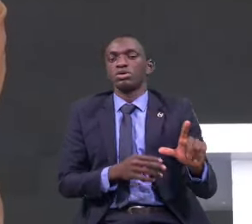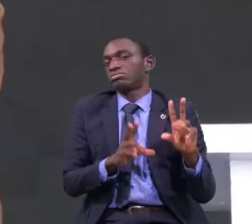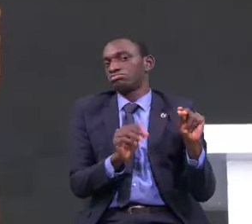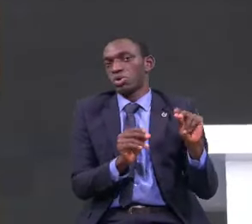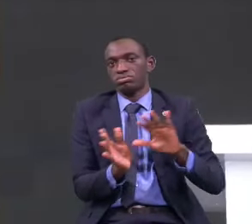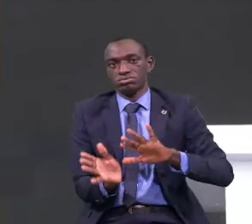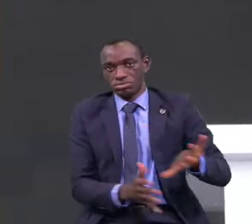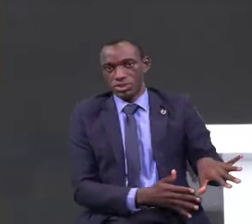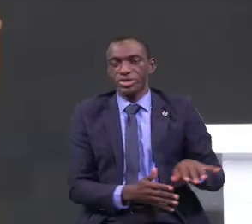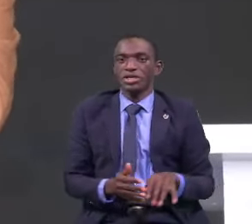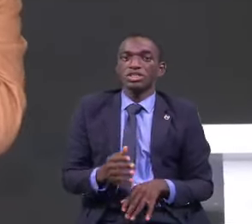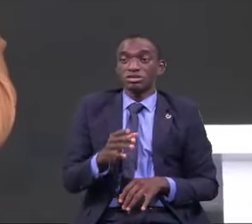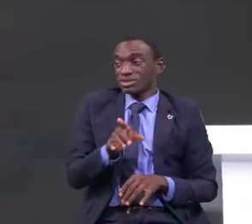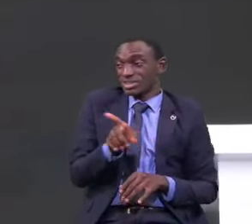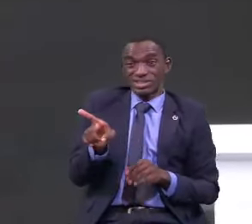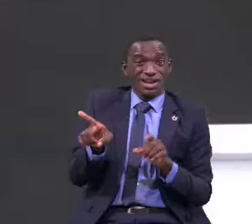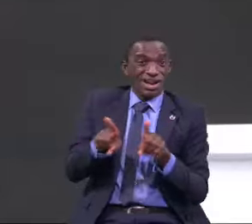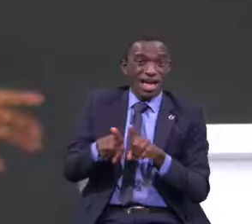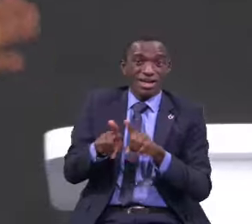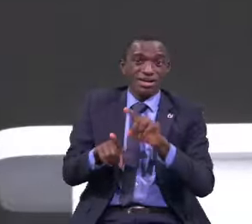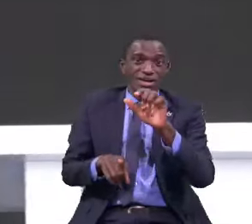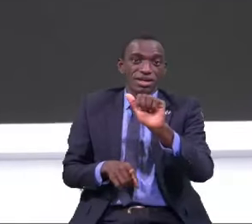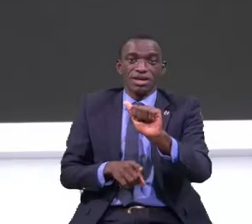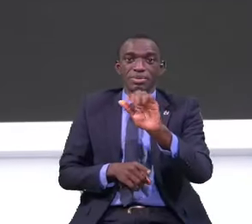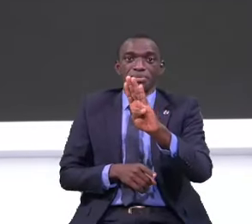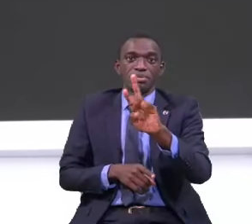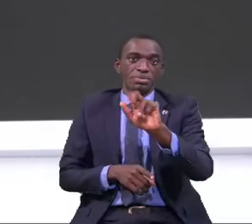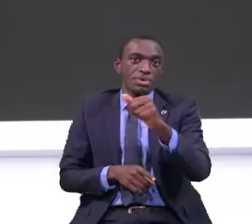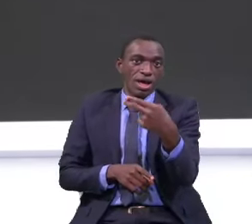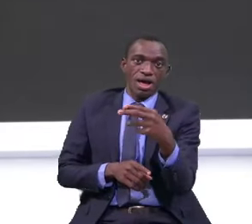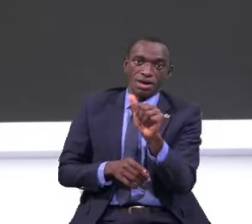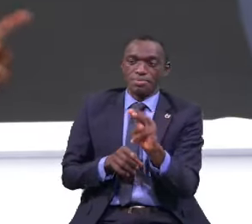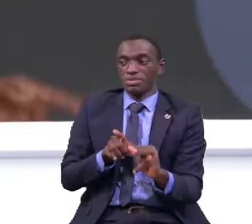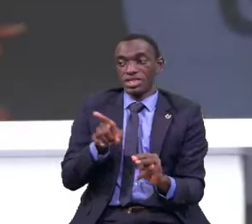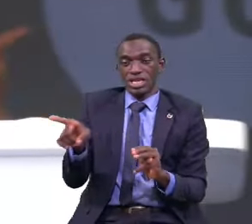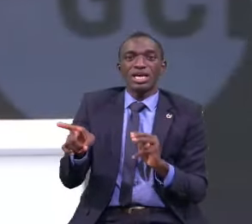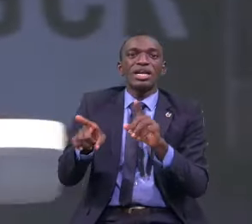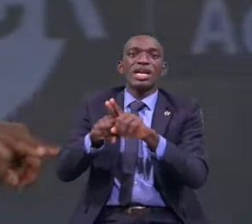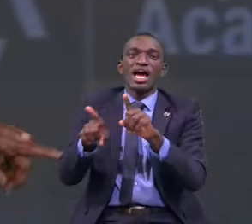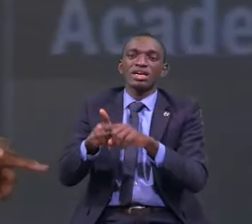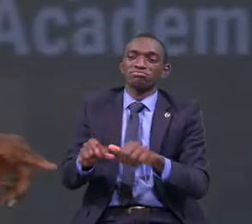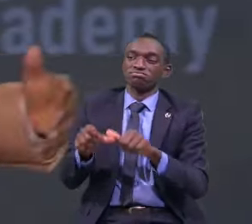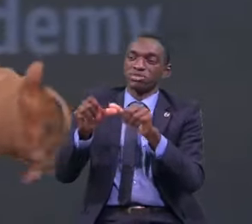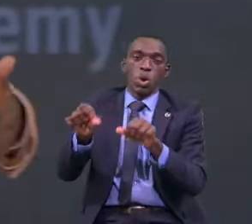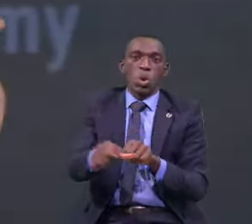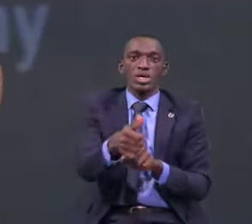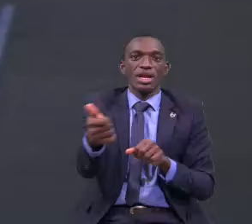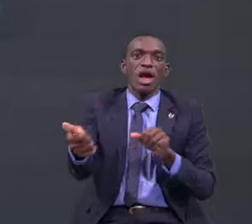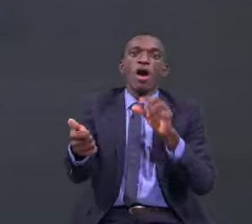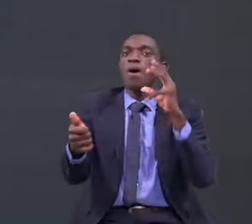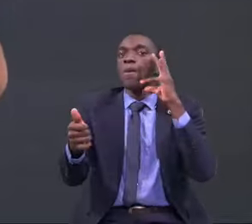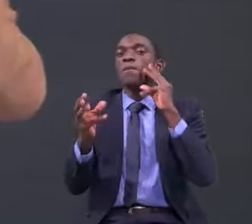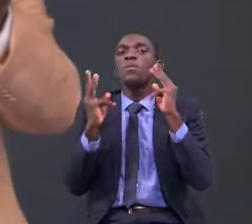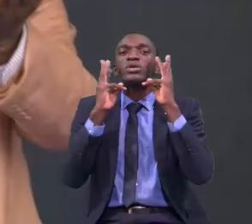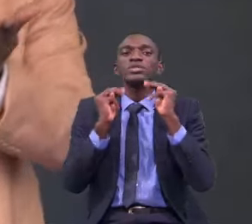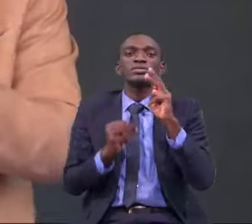old paths of Moses. The old paths of the people that live before you, that had